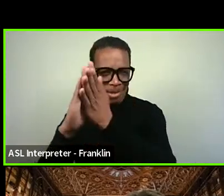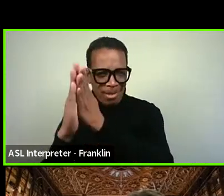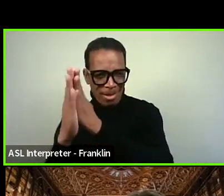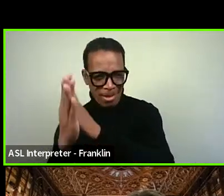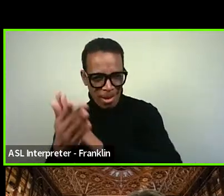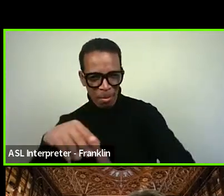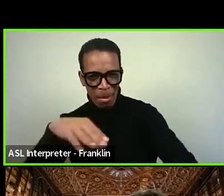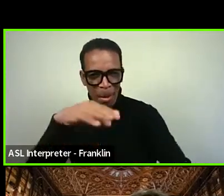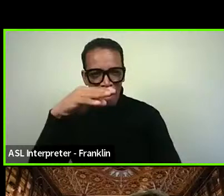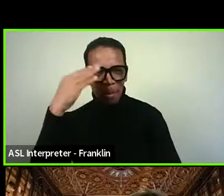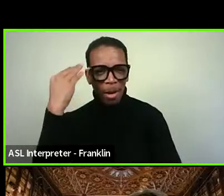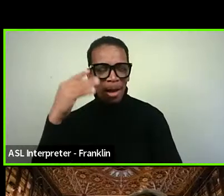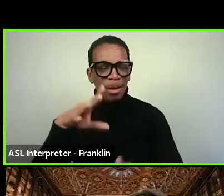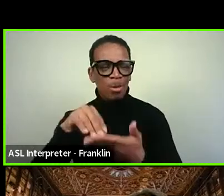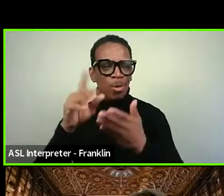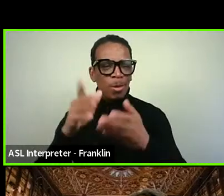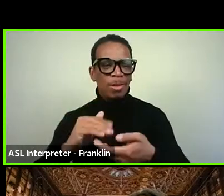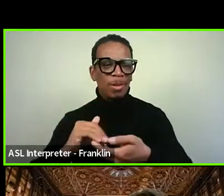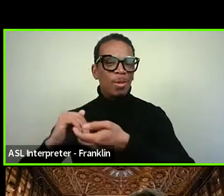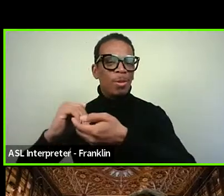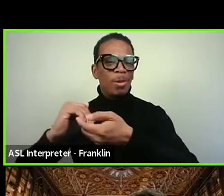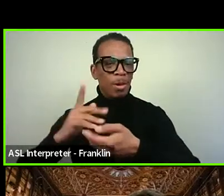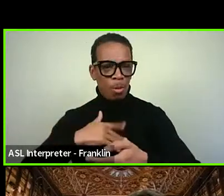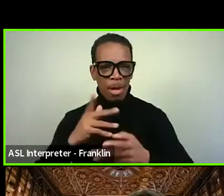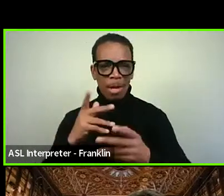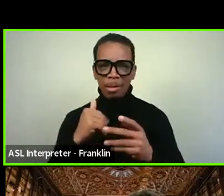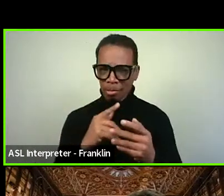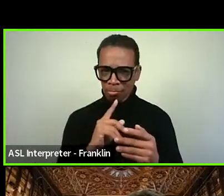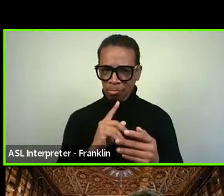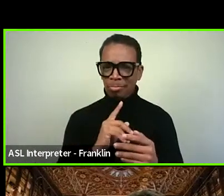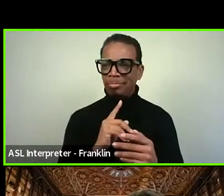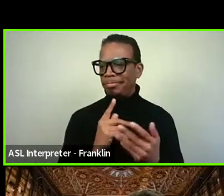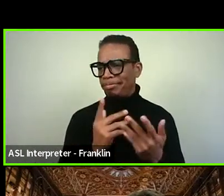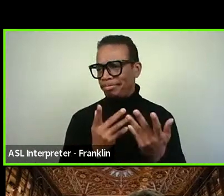That became where we had some very